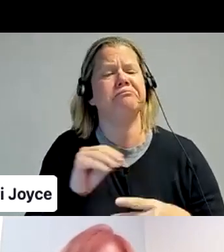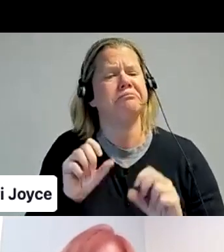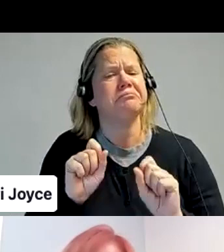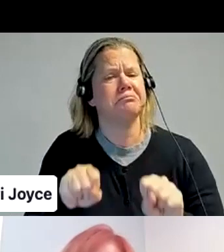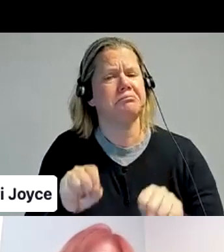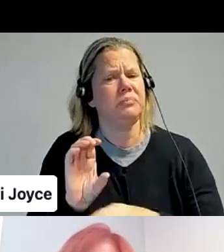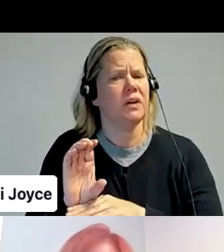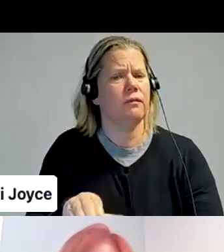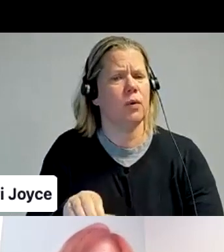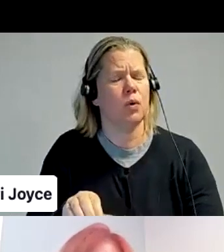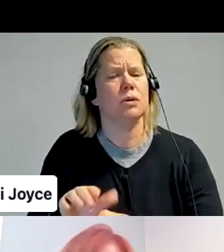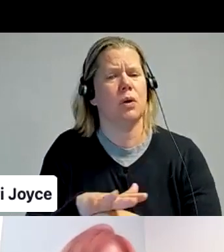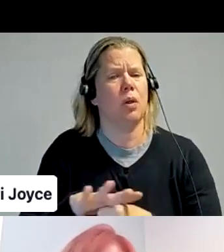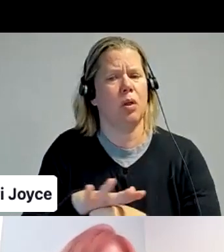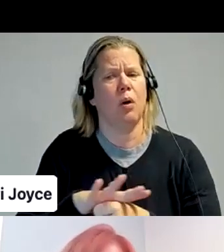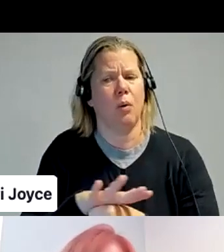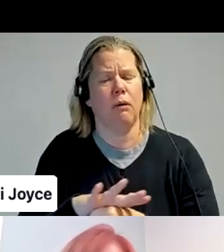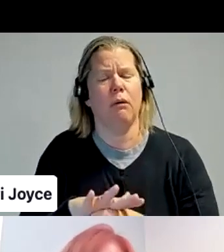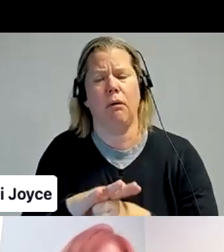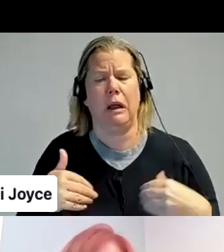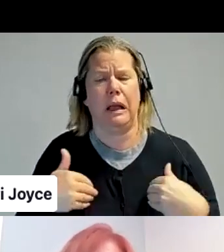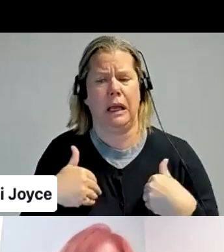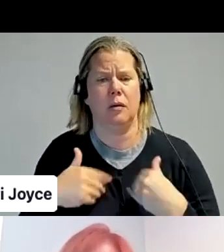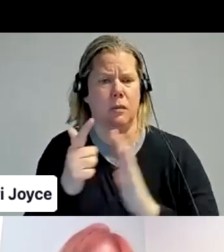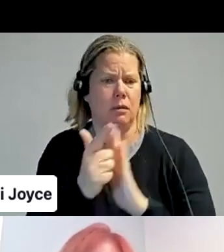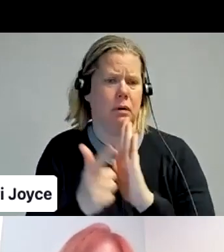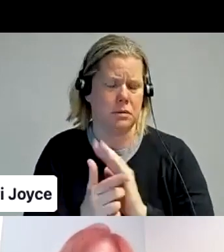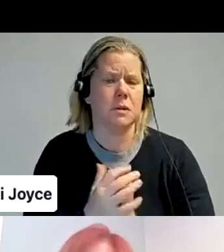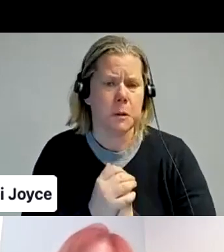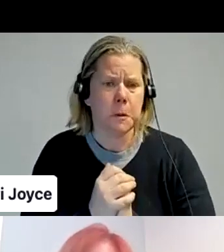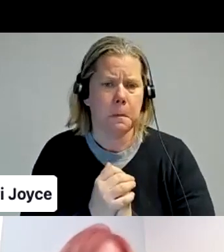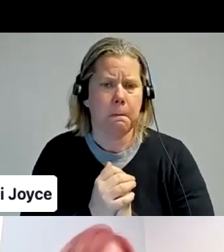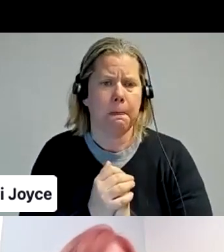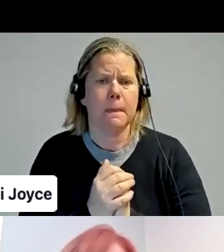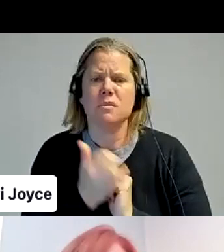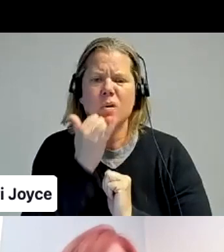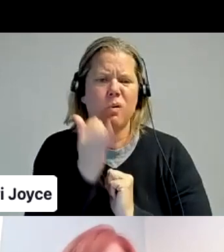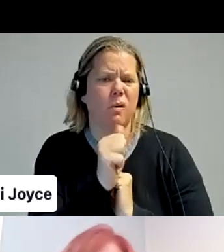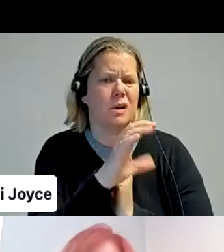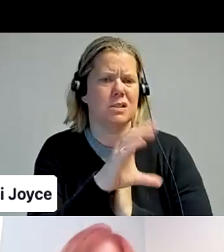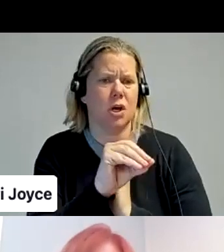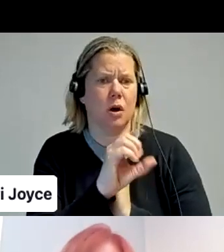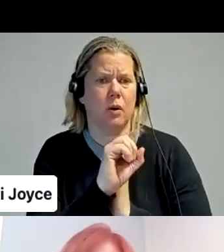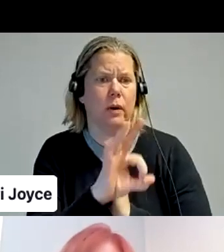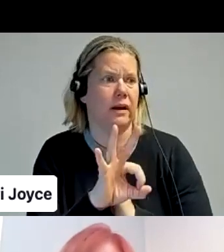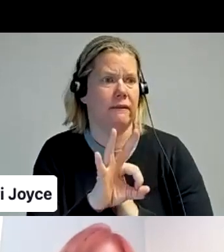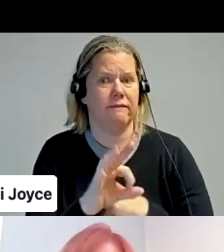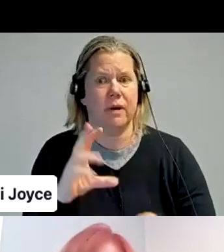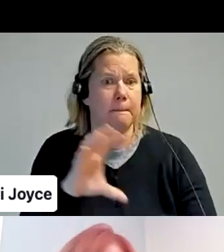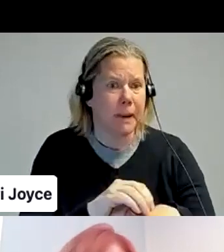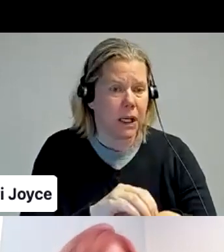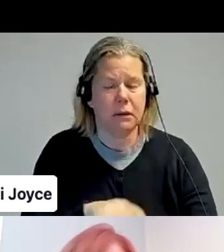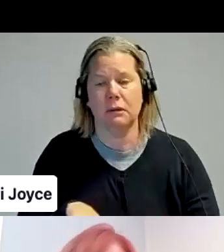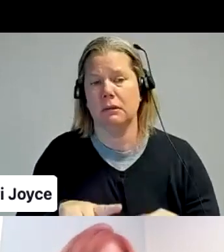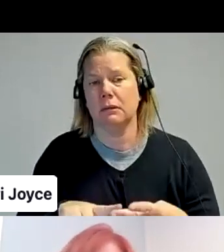enforce any additional local animal bylaws. So it'd be appropriate to call the ACO in cases of a bite to a human or